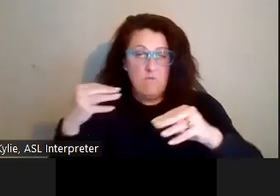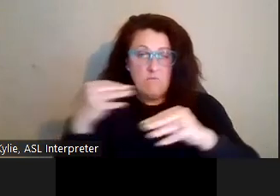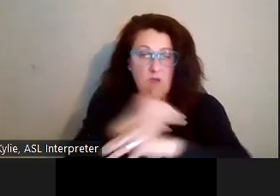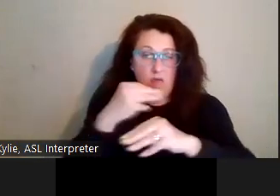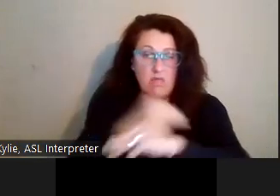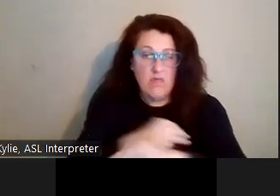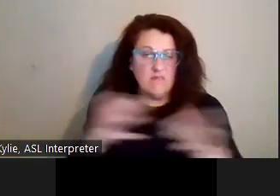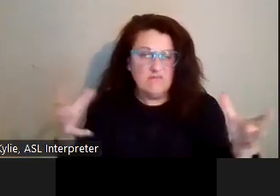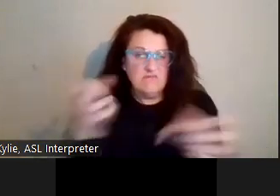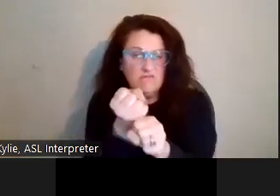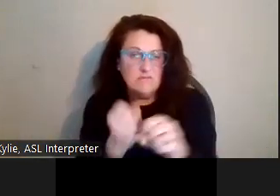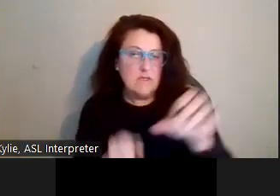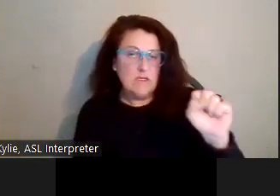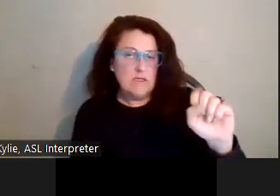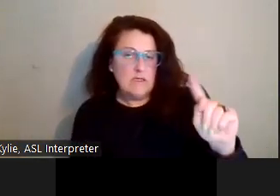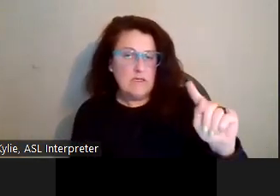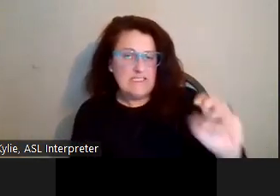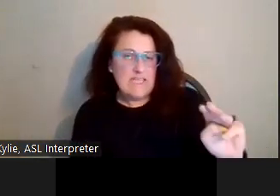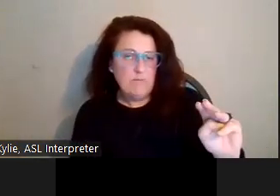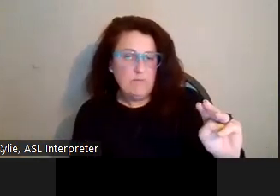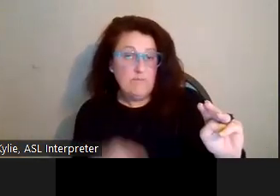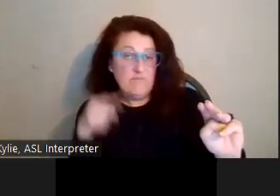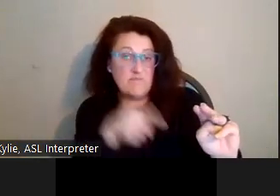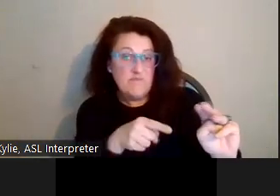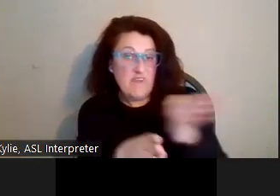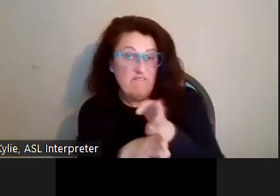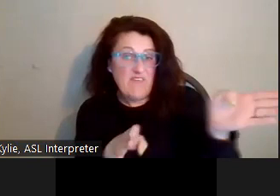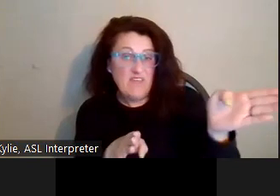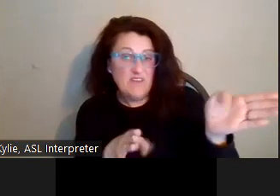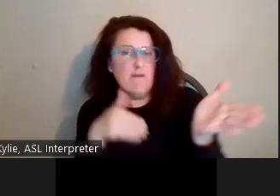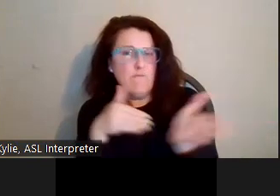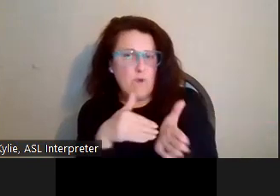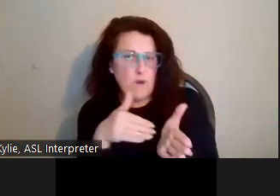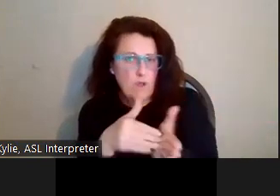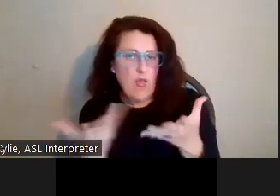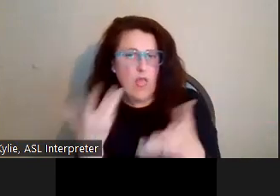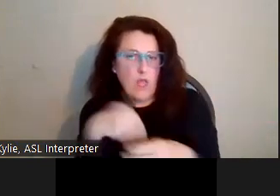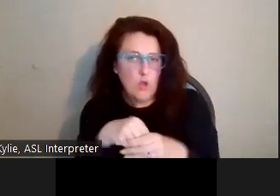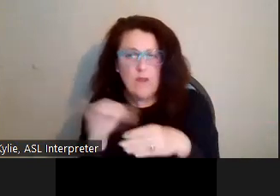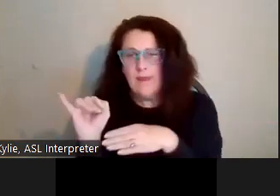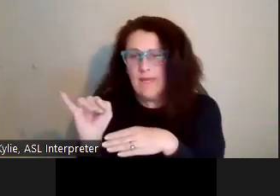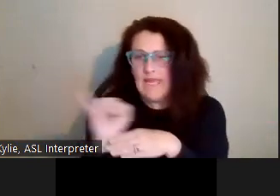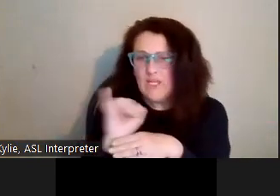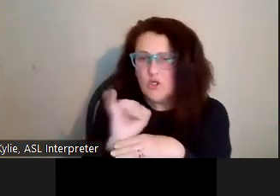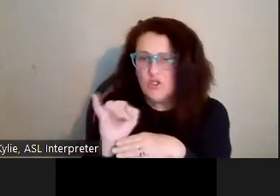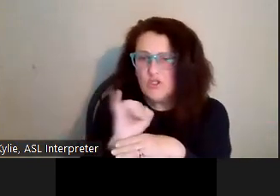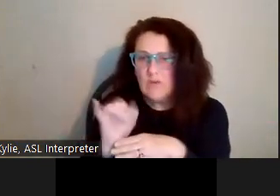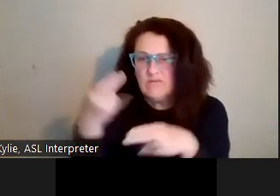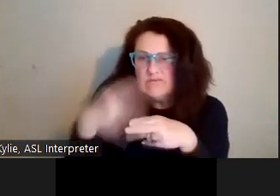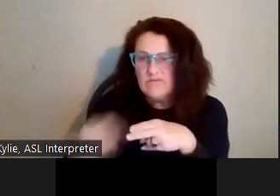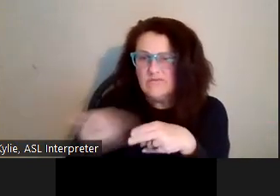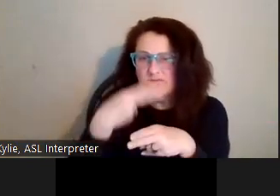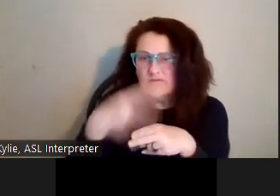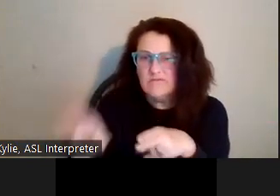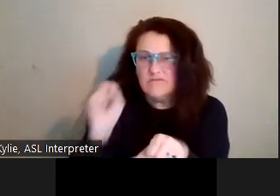that pathways into STEM fields frequently include internships and apprenticeships. So we're working